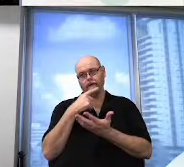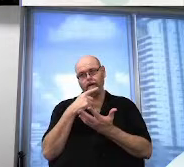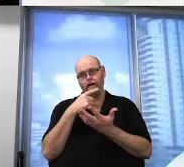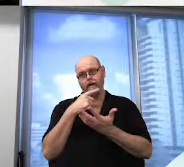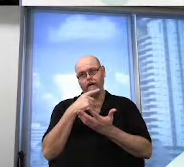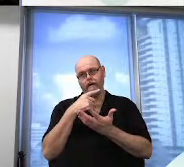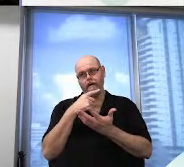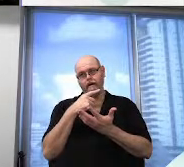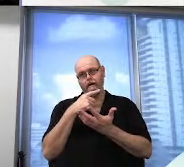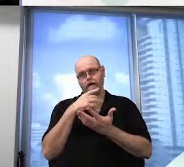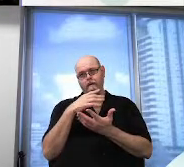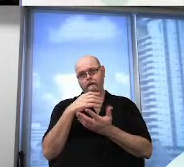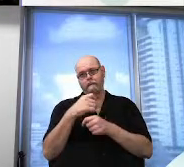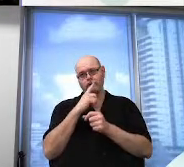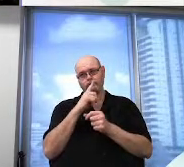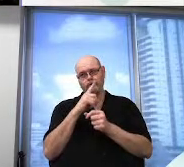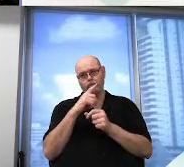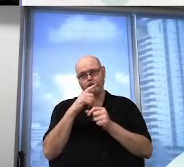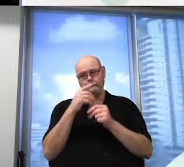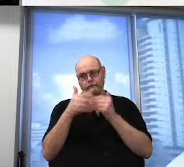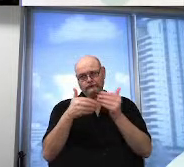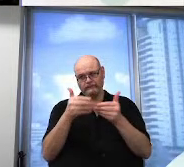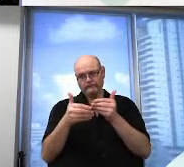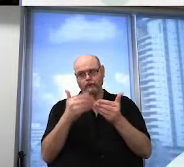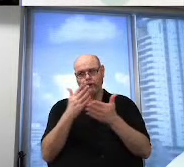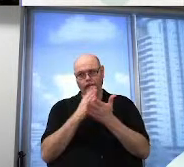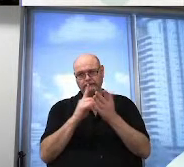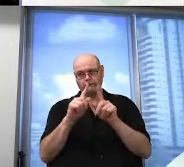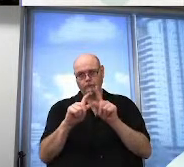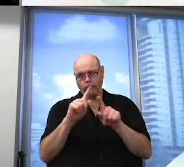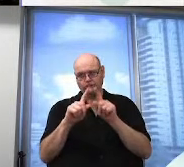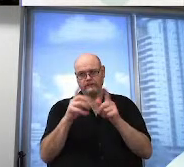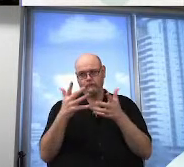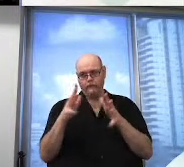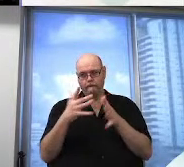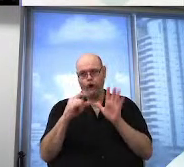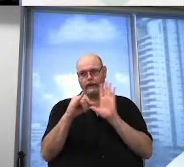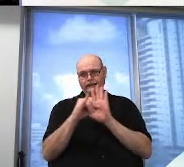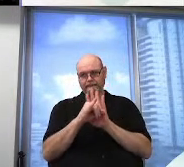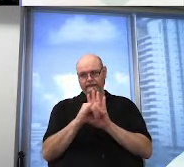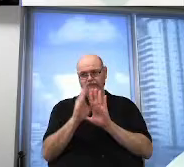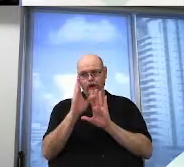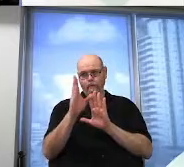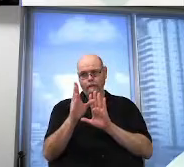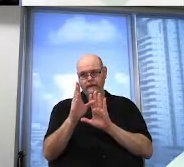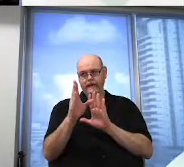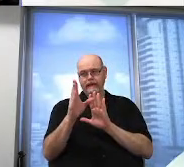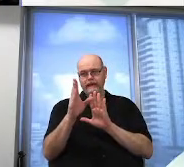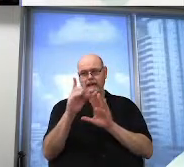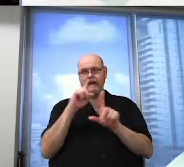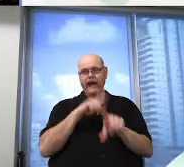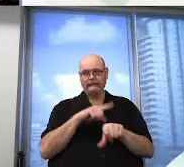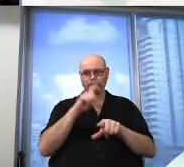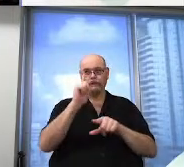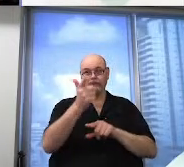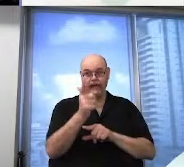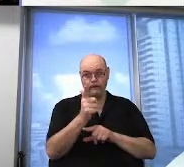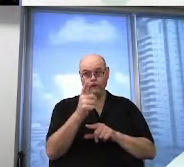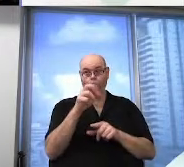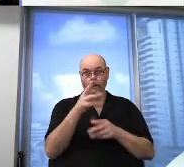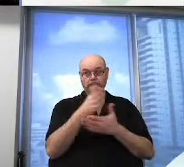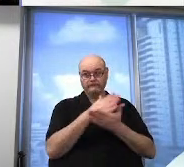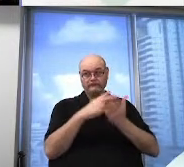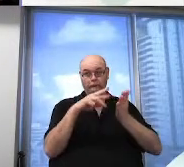would like to establish a procedure because there are some questions that we have identified that will be answered either at a